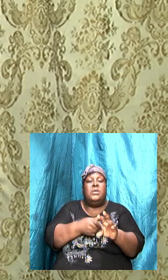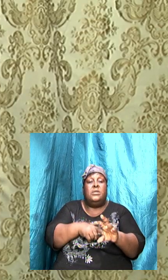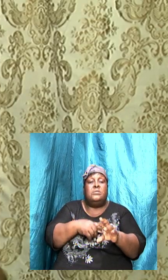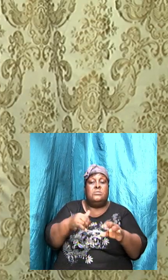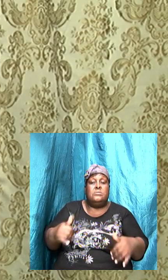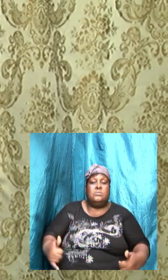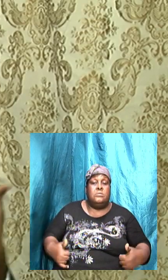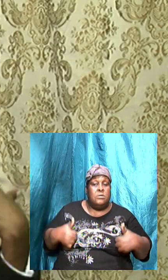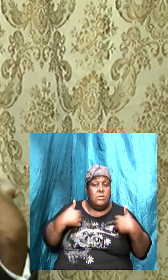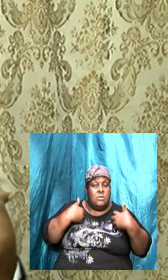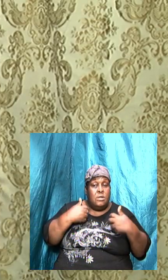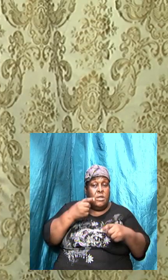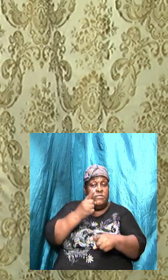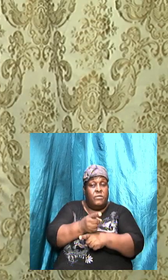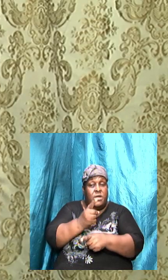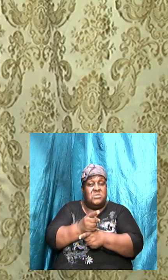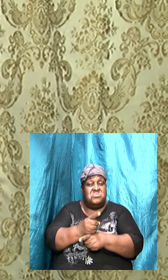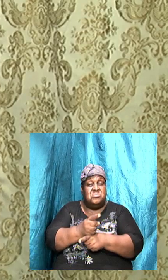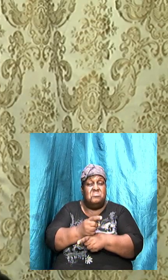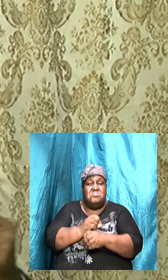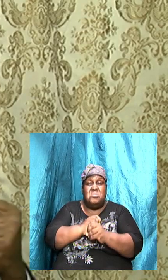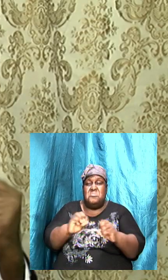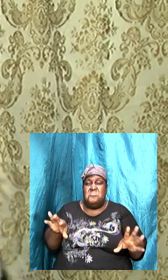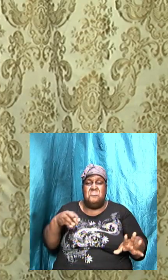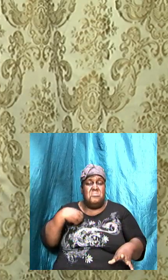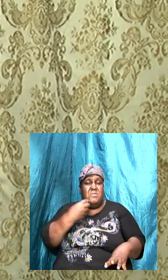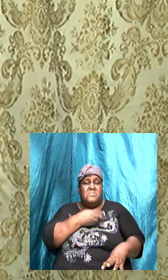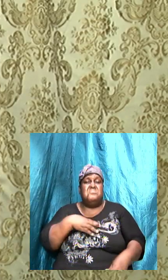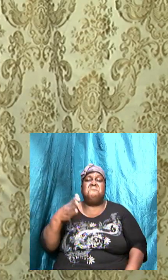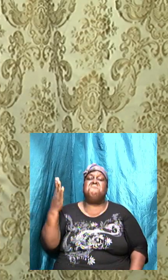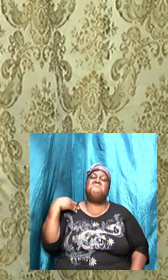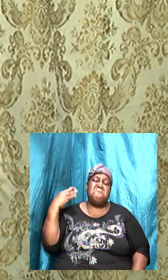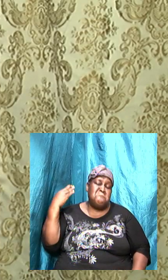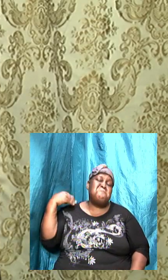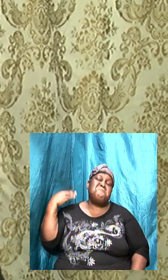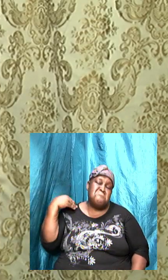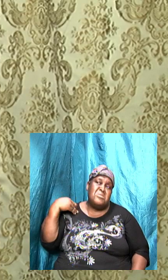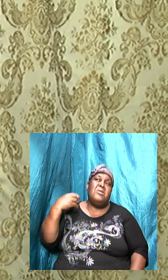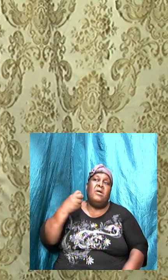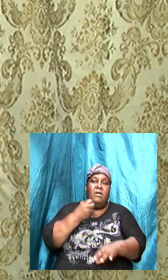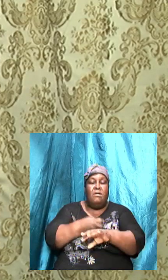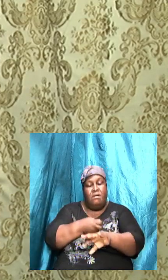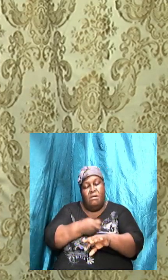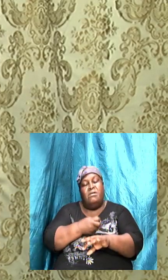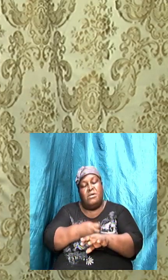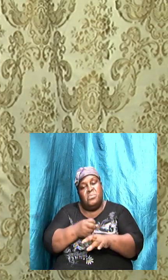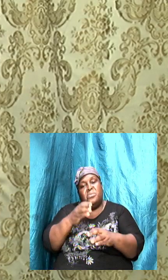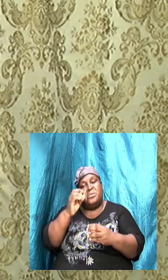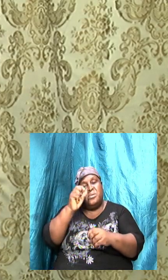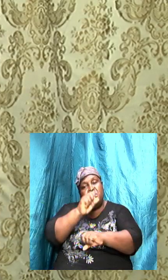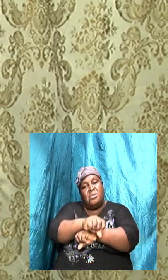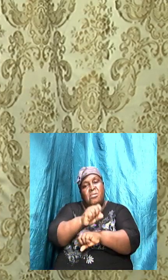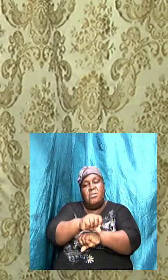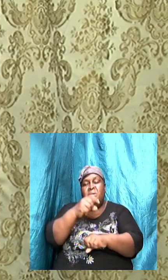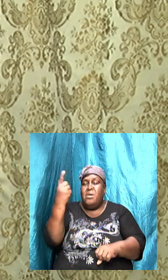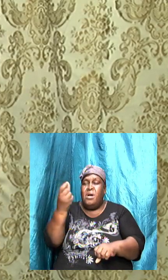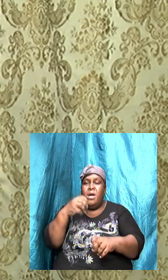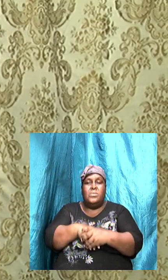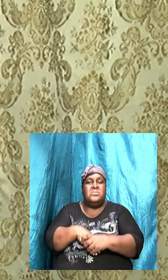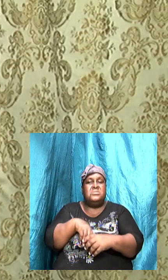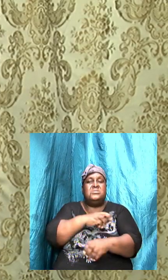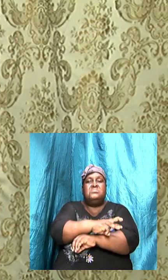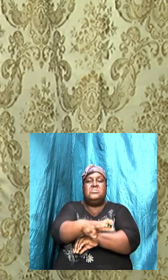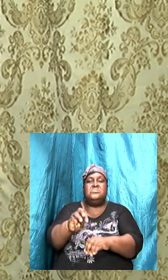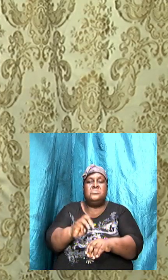churches. None of us need to be patting ourselves that I am an ardent worker and I am always in ministry, because we can do